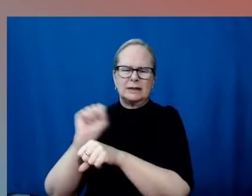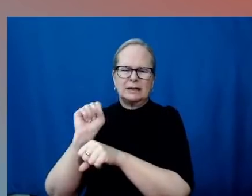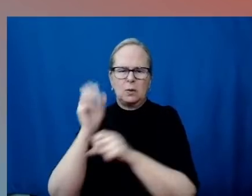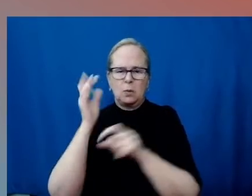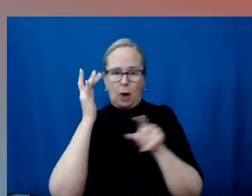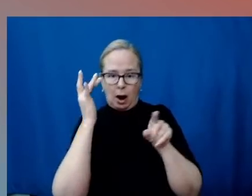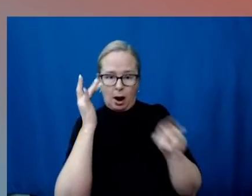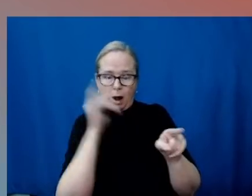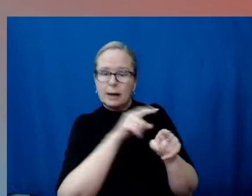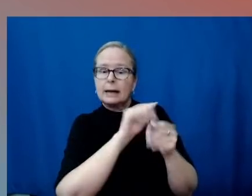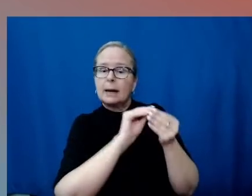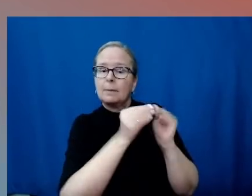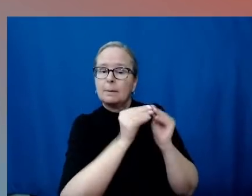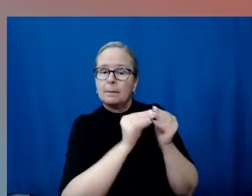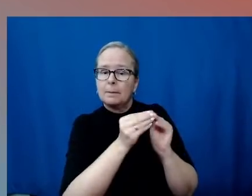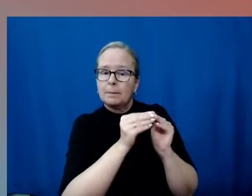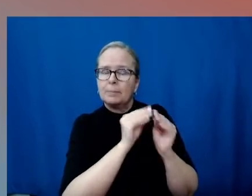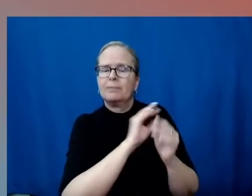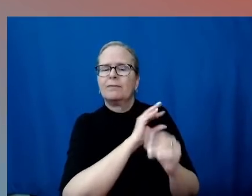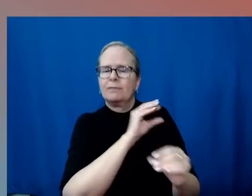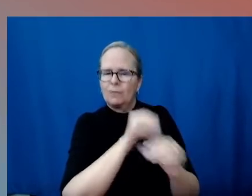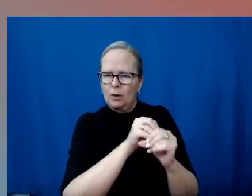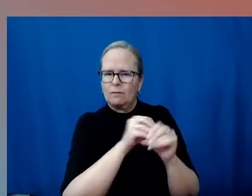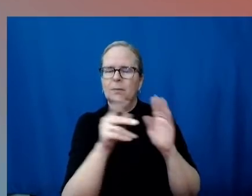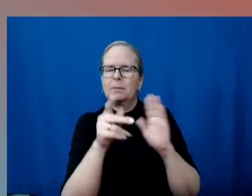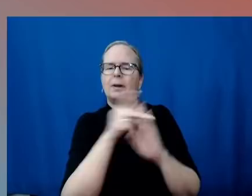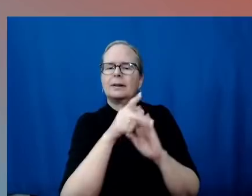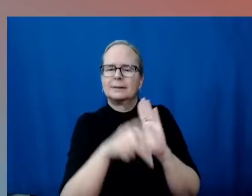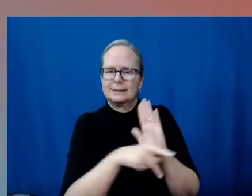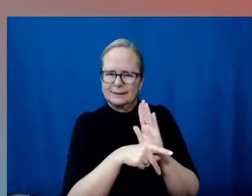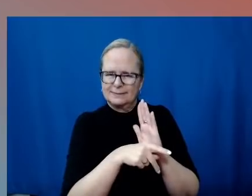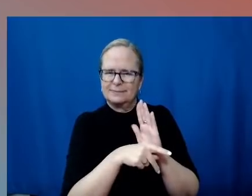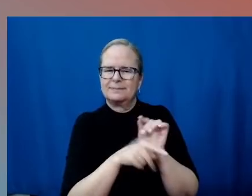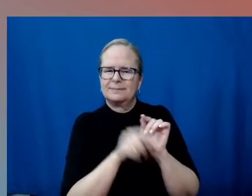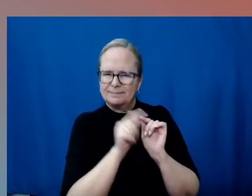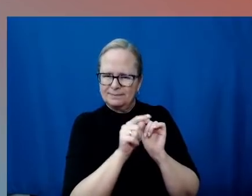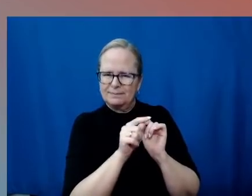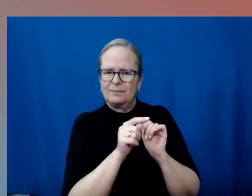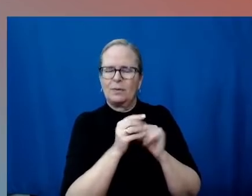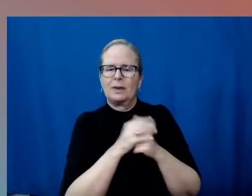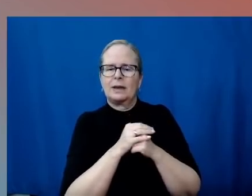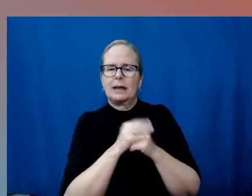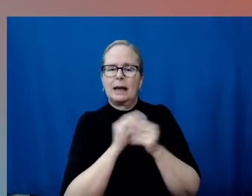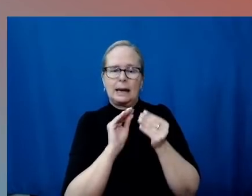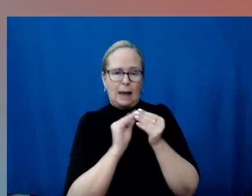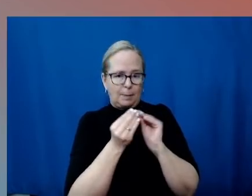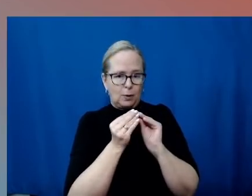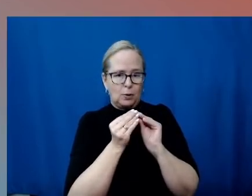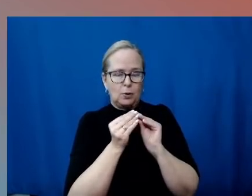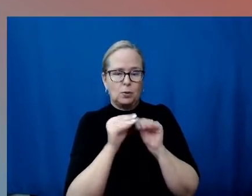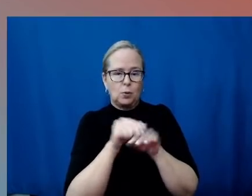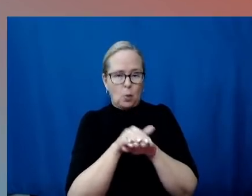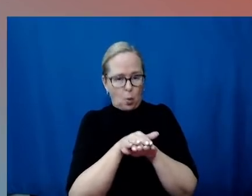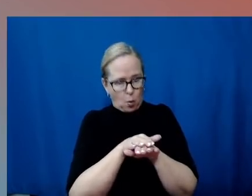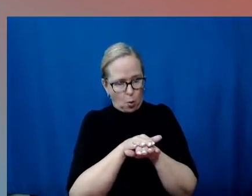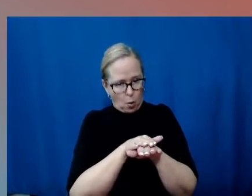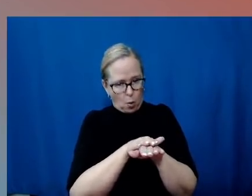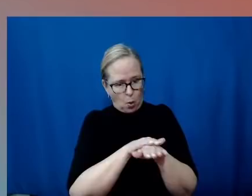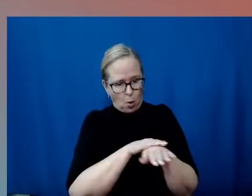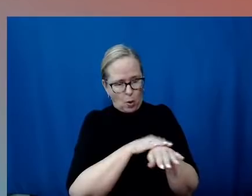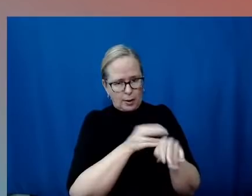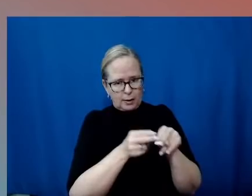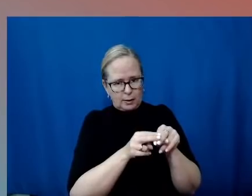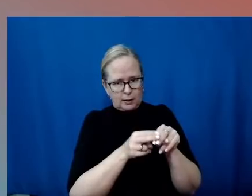policy is represented in those numbers. So the numbers and the slowing of the numbers is representative of the current